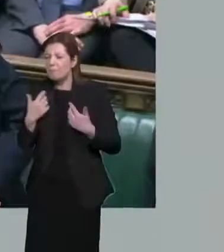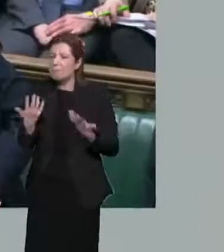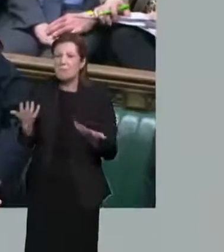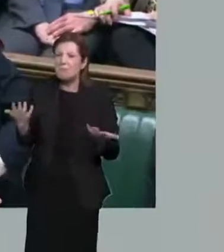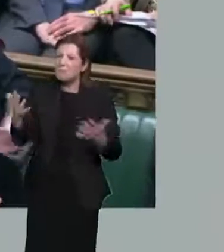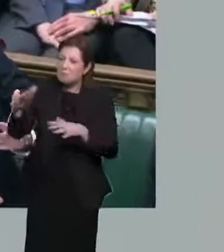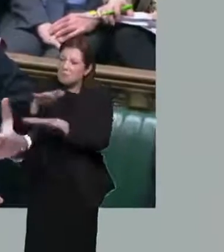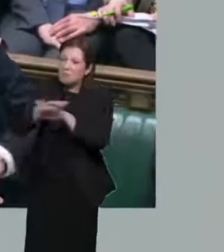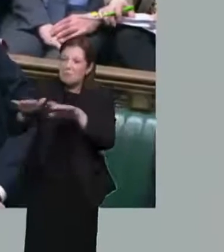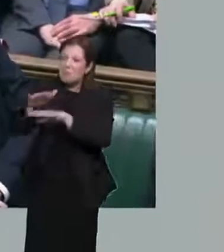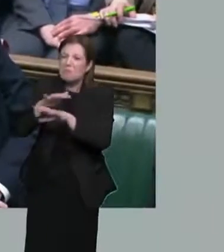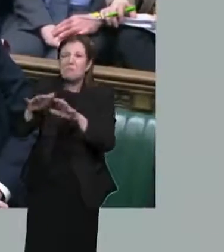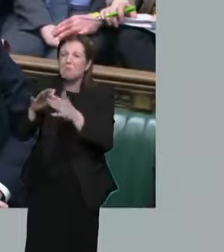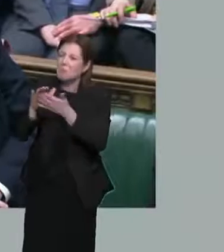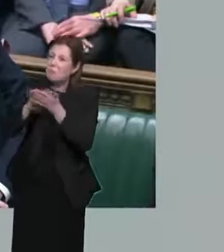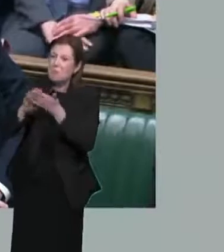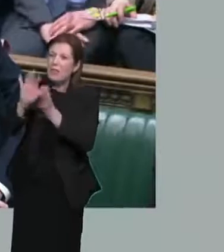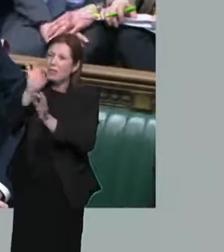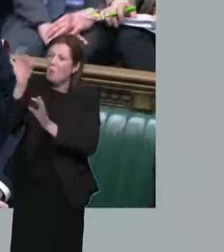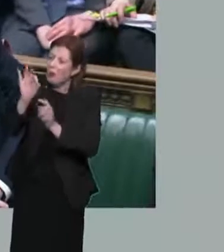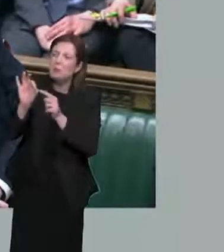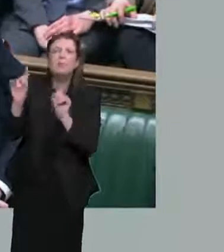any crouton of substance in the